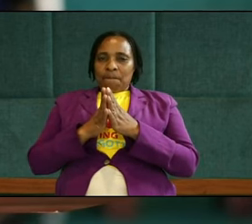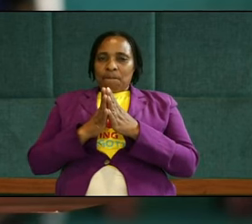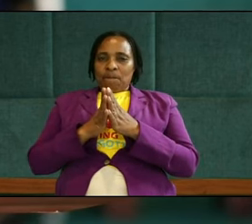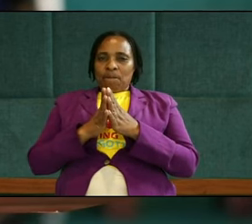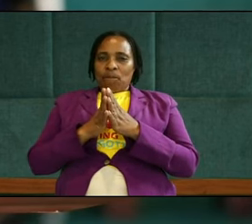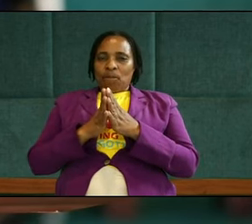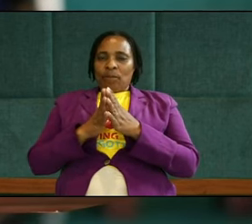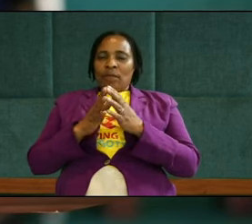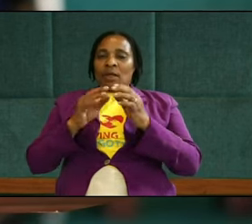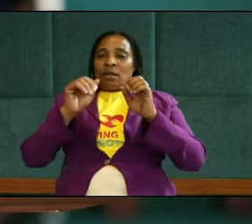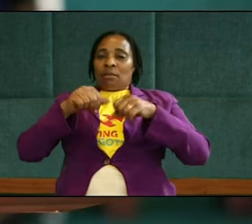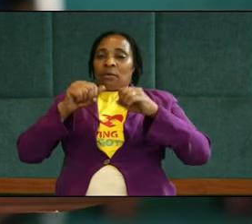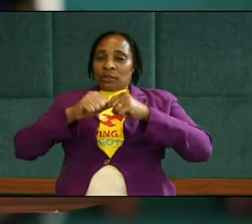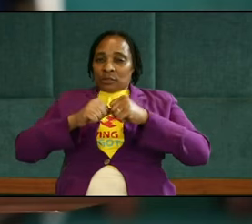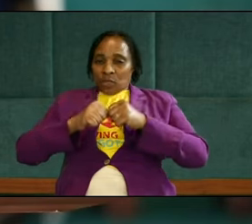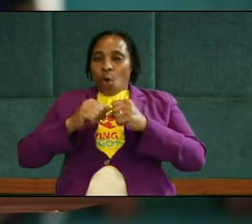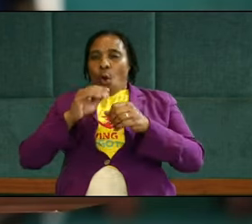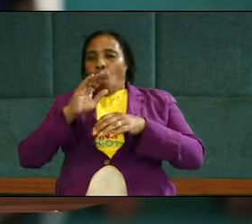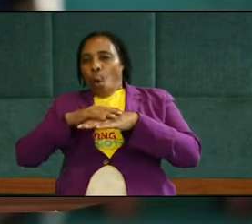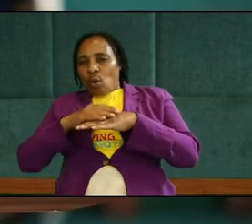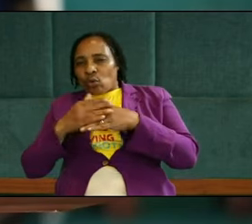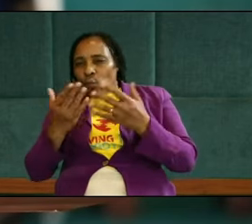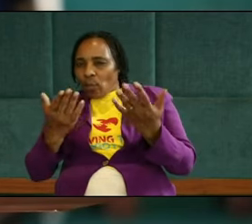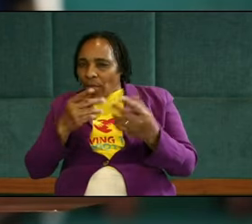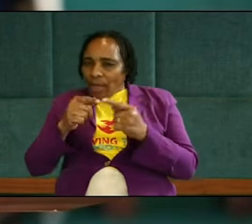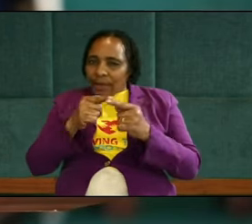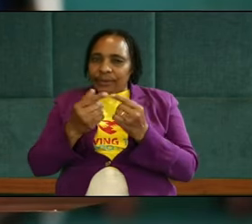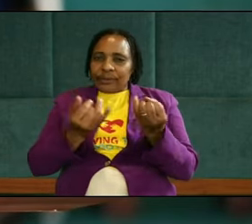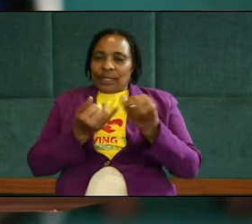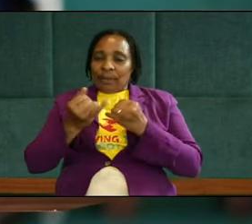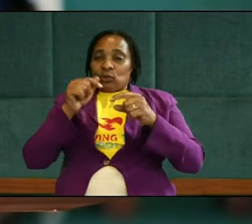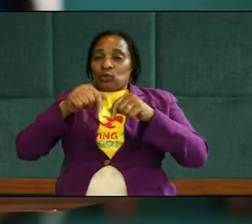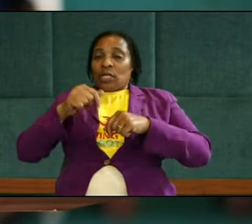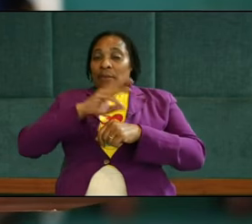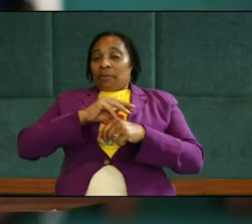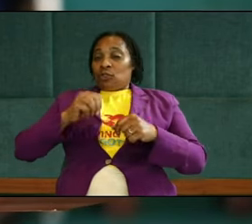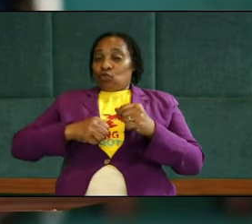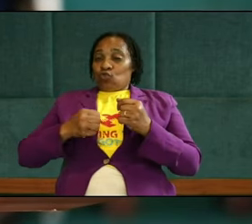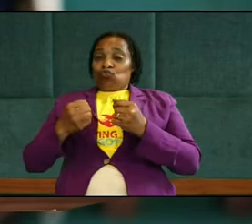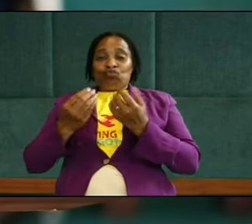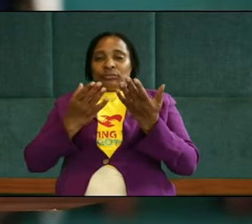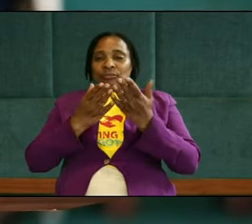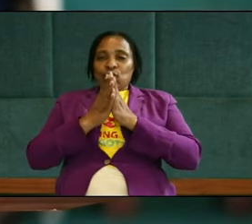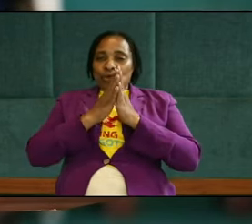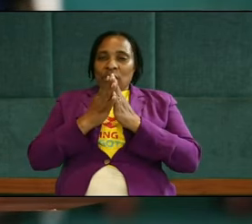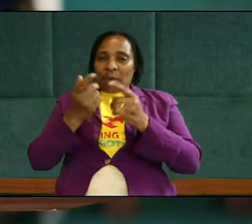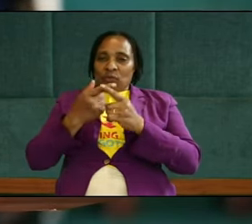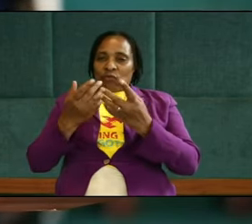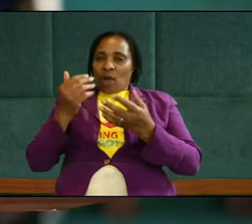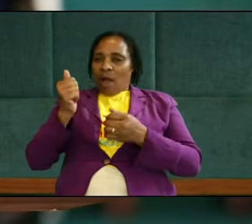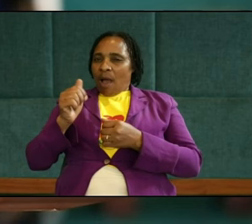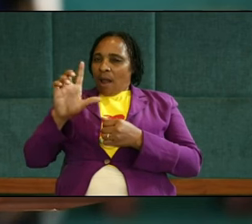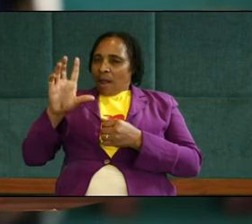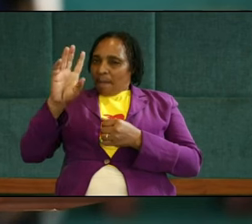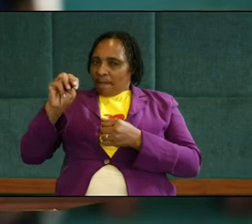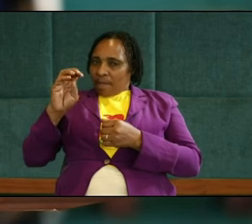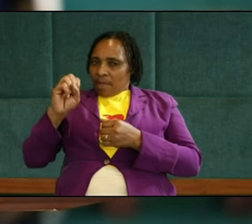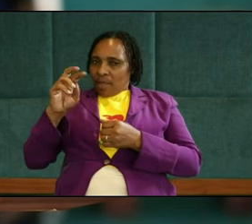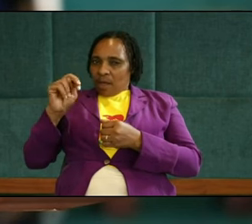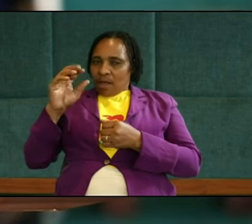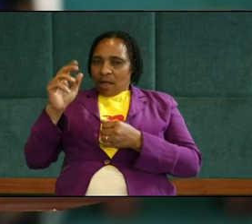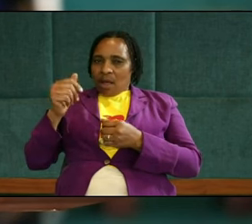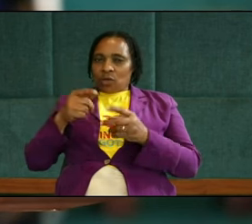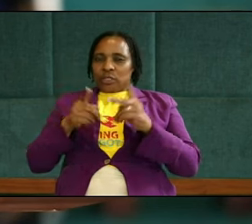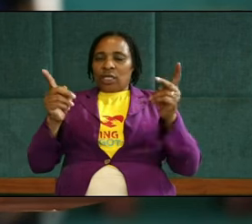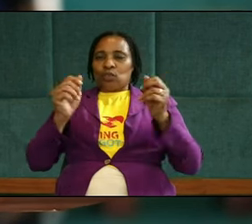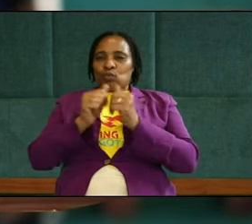Spring, school, and Sabbath. Today, our mission story comes from Armenia, and before I start, I would like to start